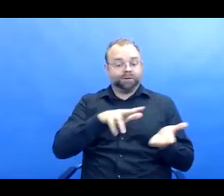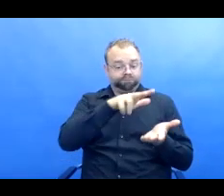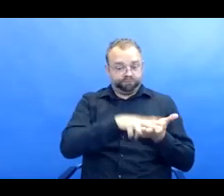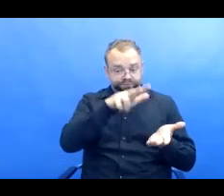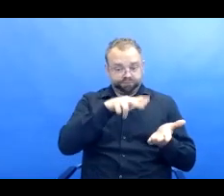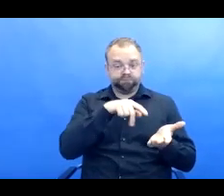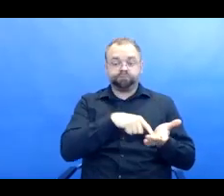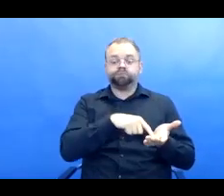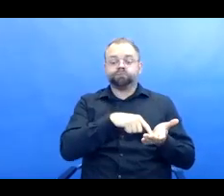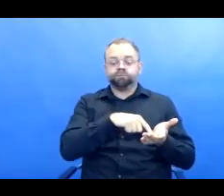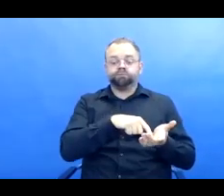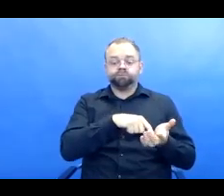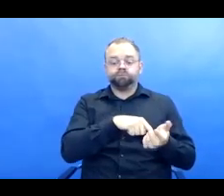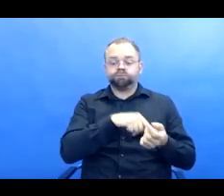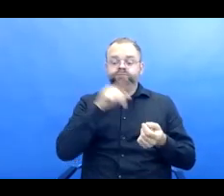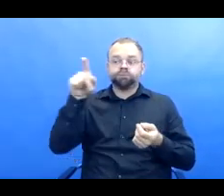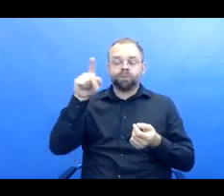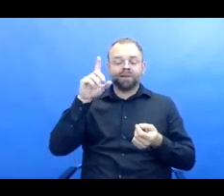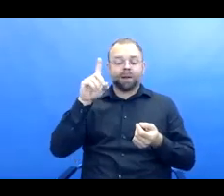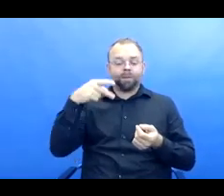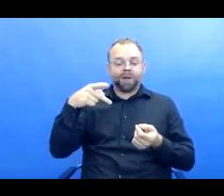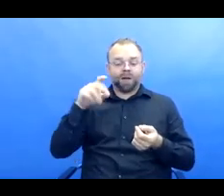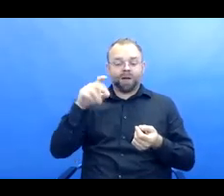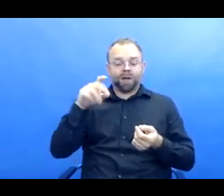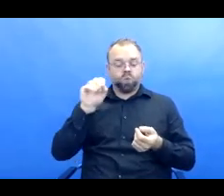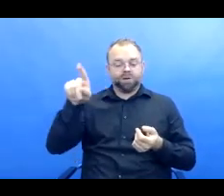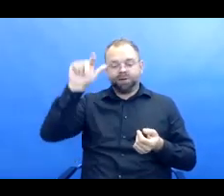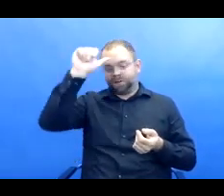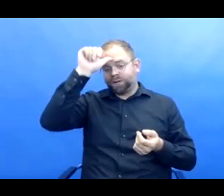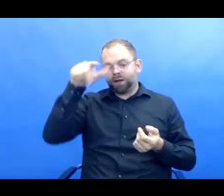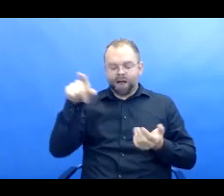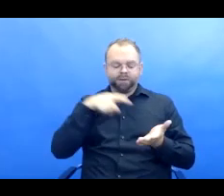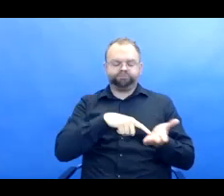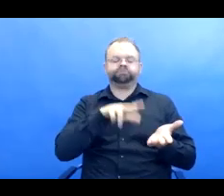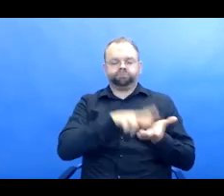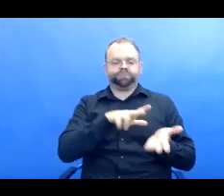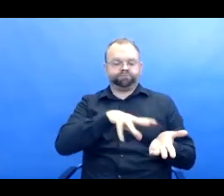So due to COVID and the impact of lockdown,